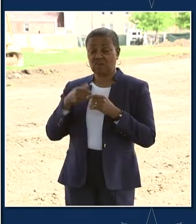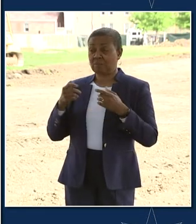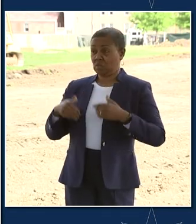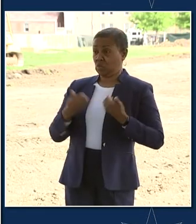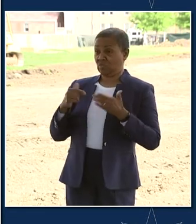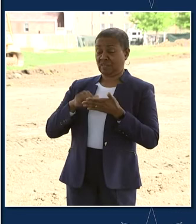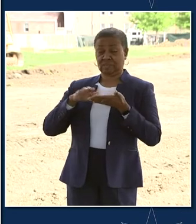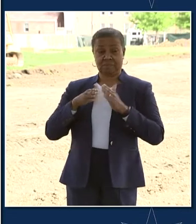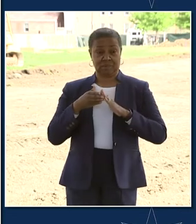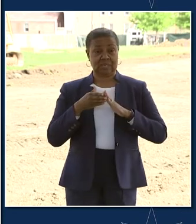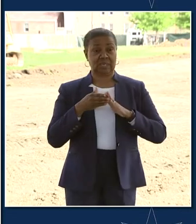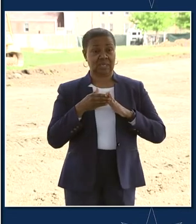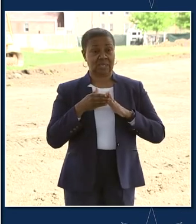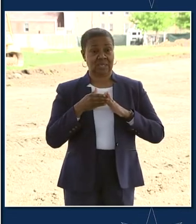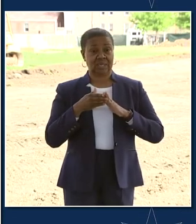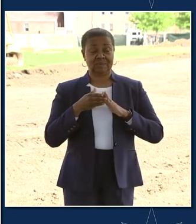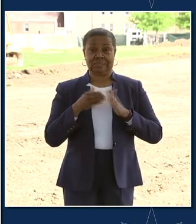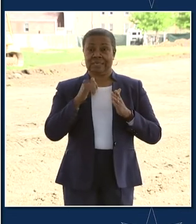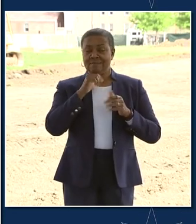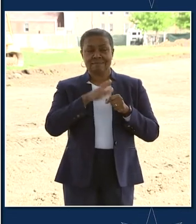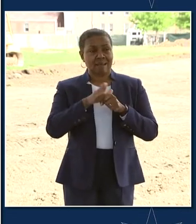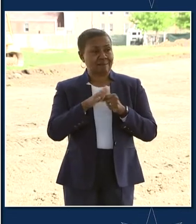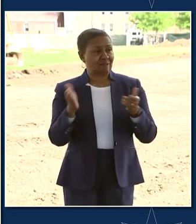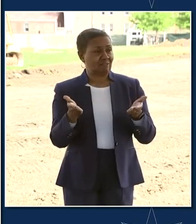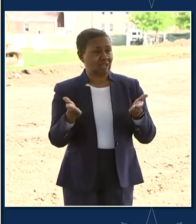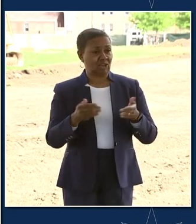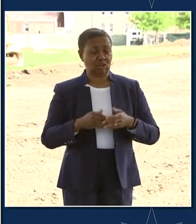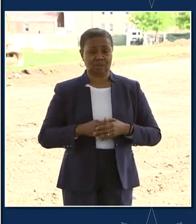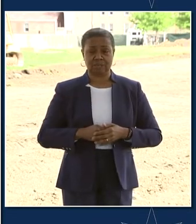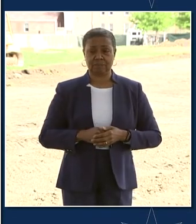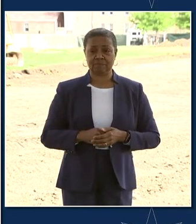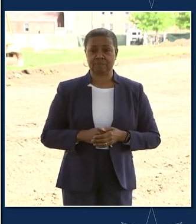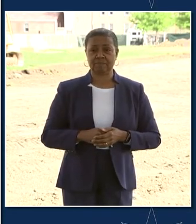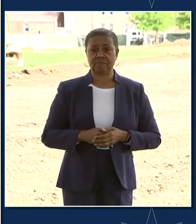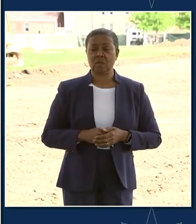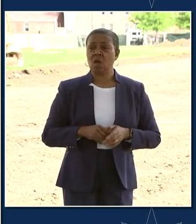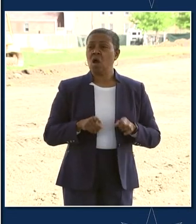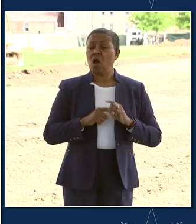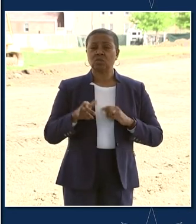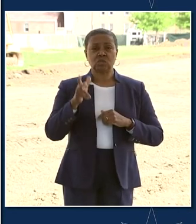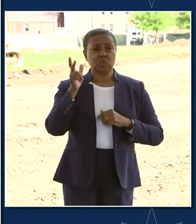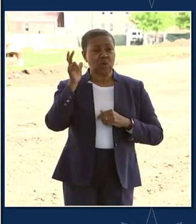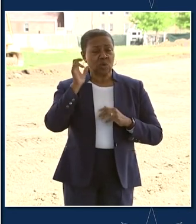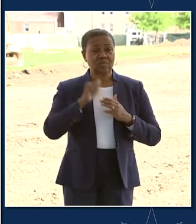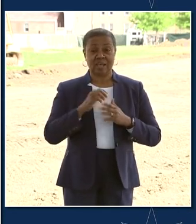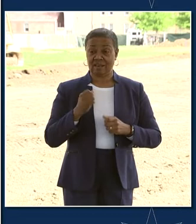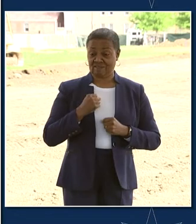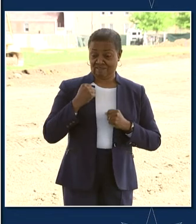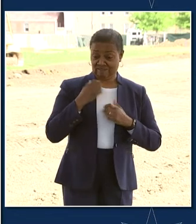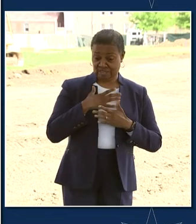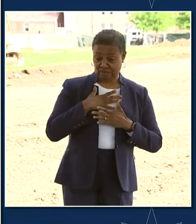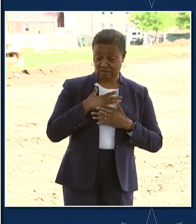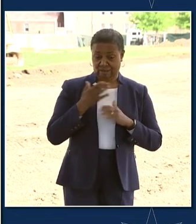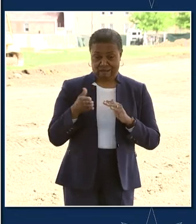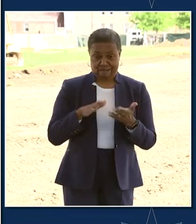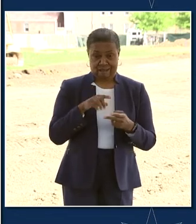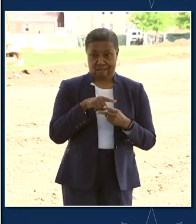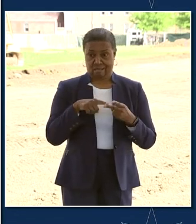youth of this community, were in short supply here. We also heard that fear and